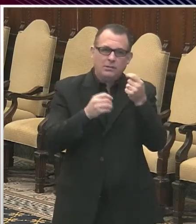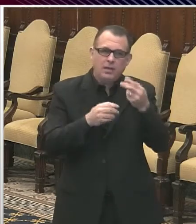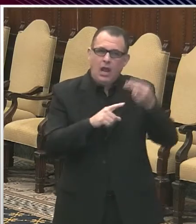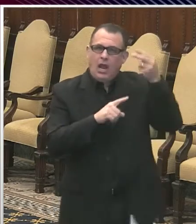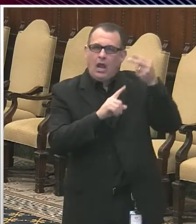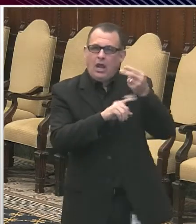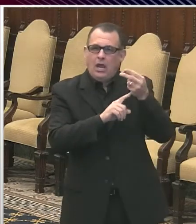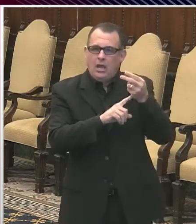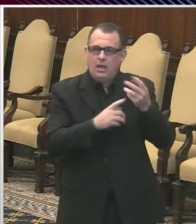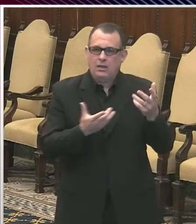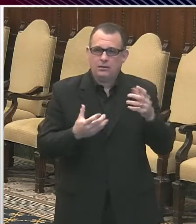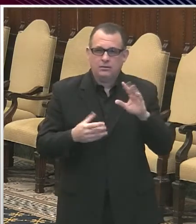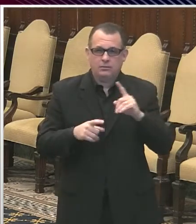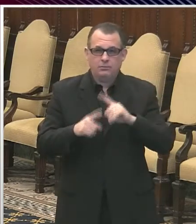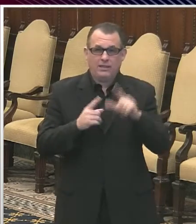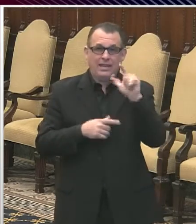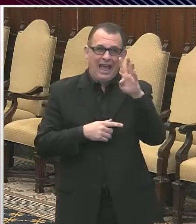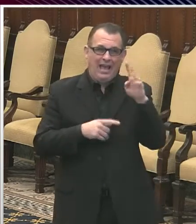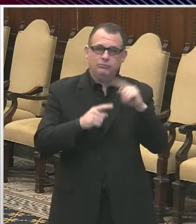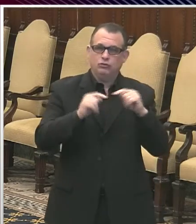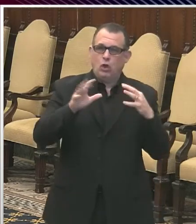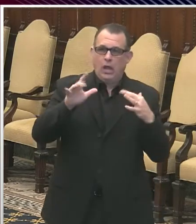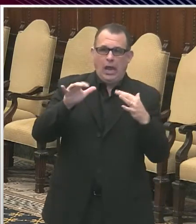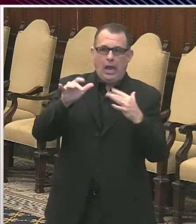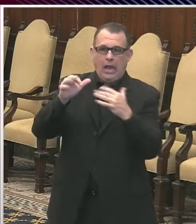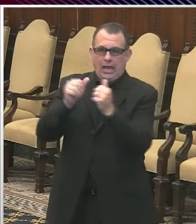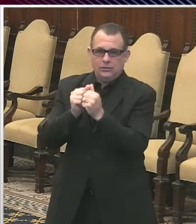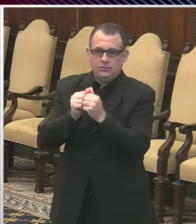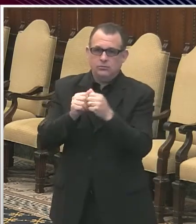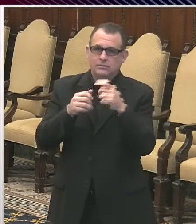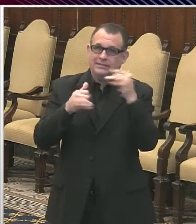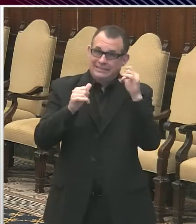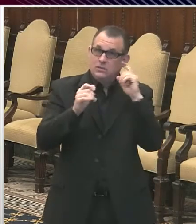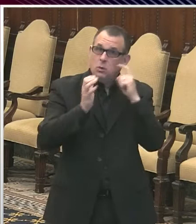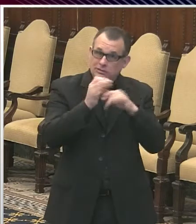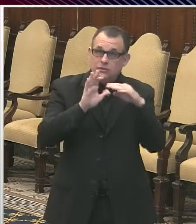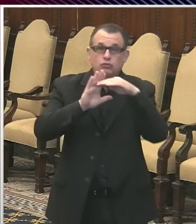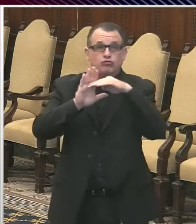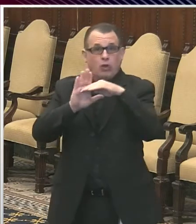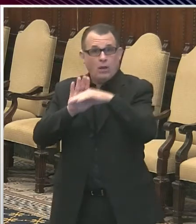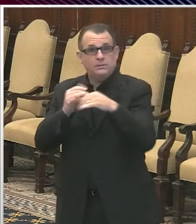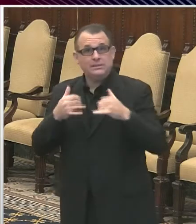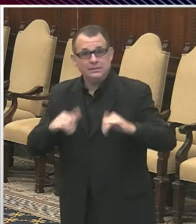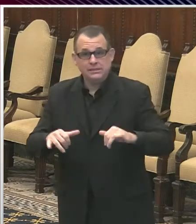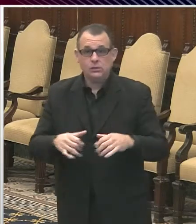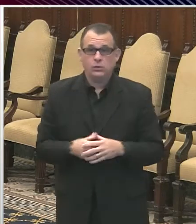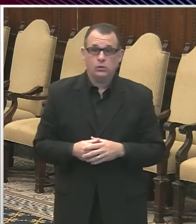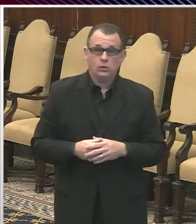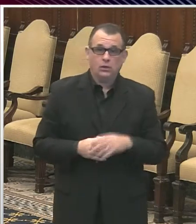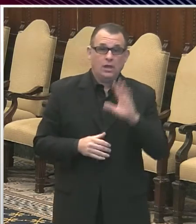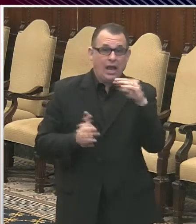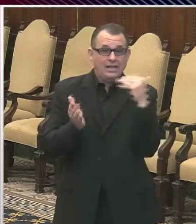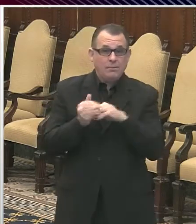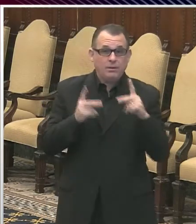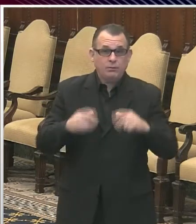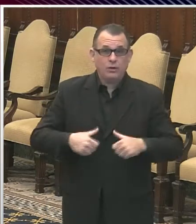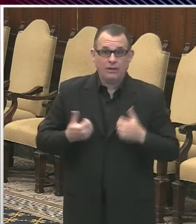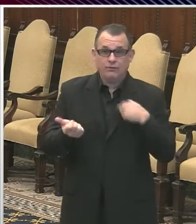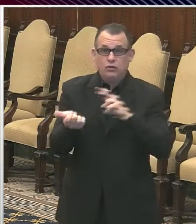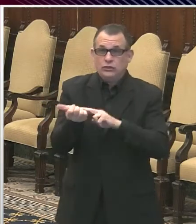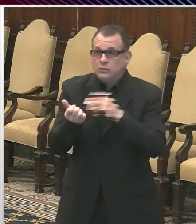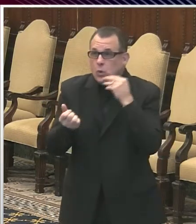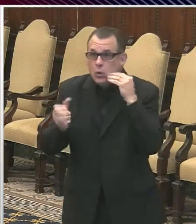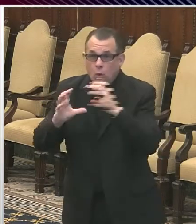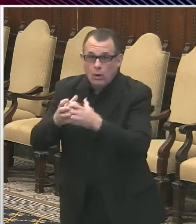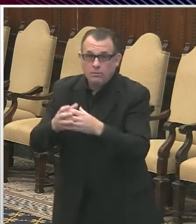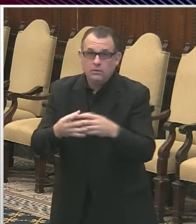in previous days. Overall, the trend is still down. We're seeing progress in our congregate settings. If you look at the graph on nursing